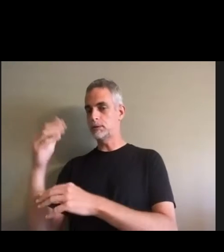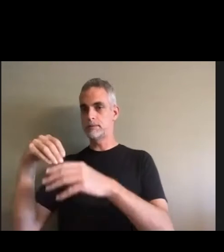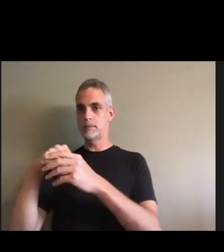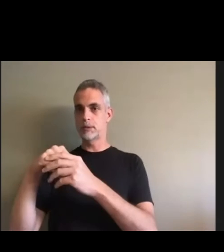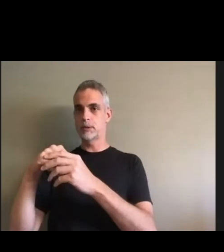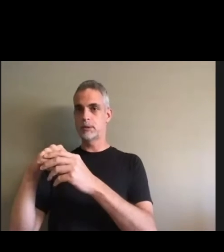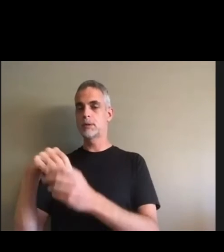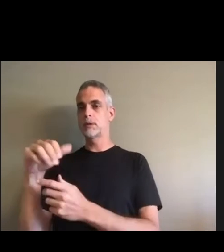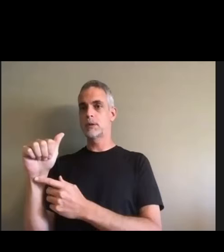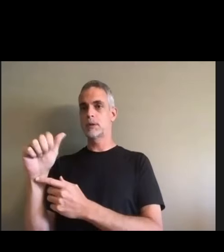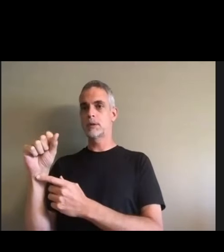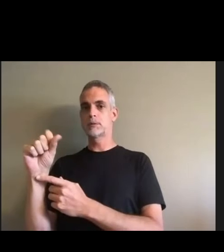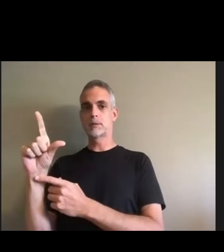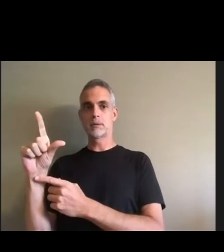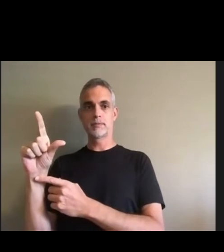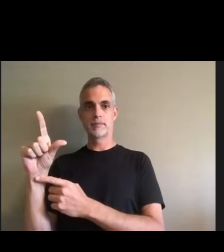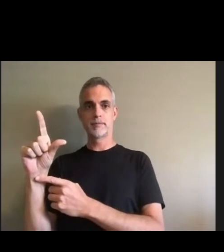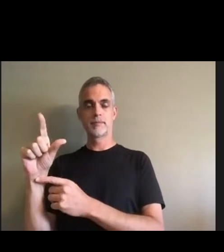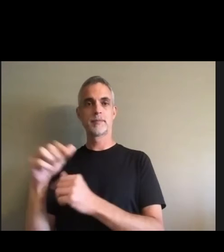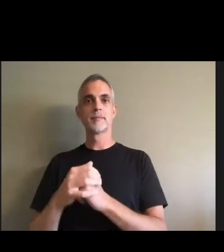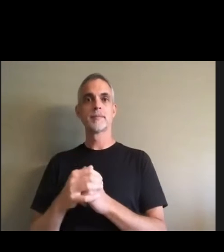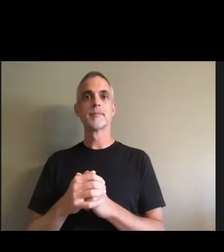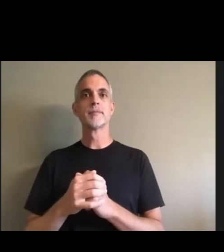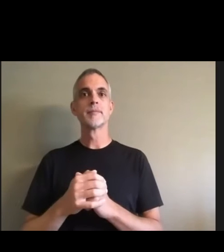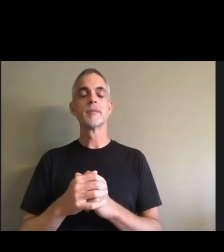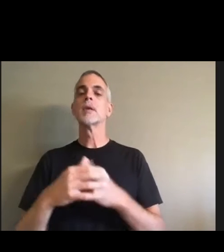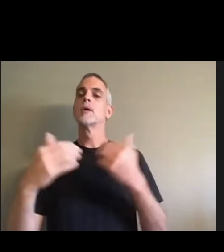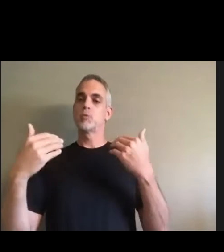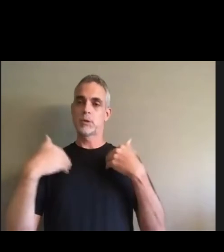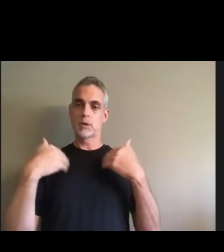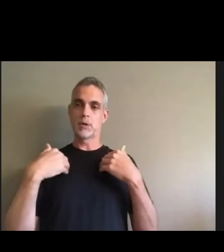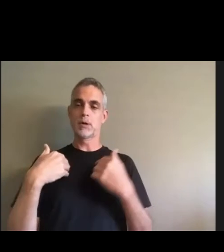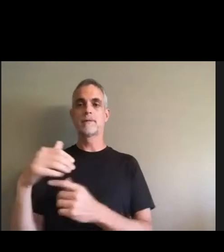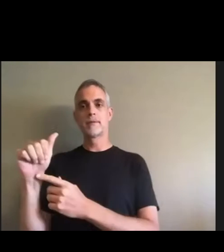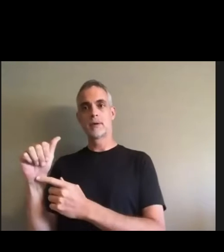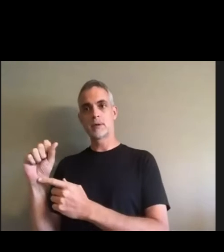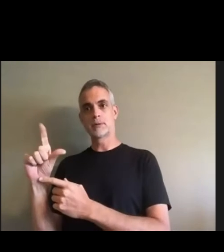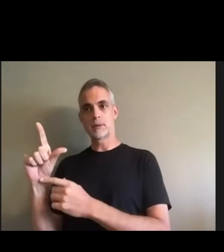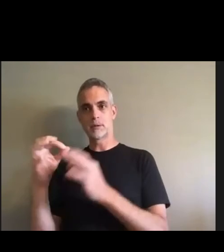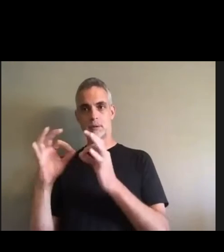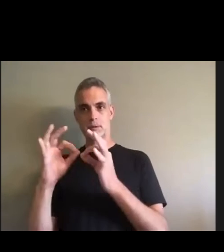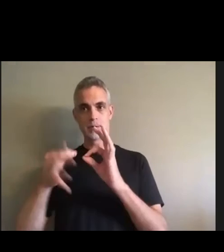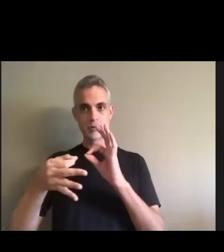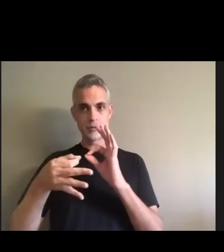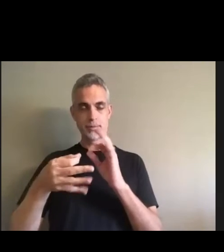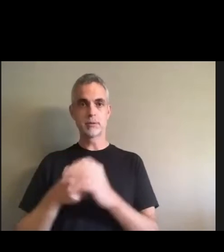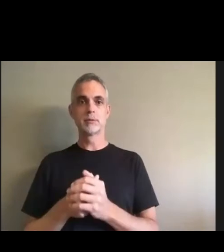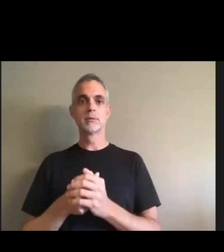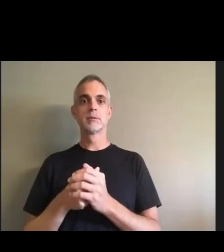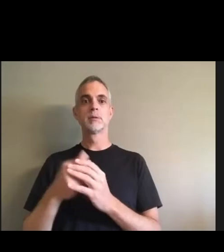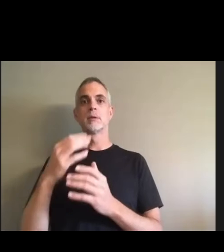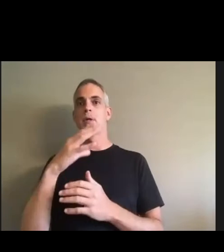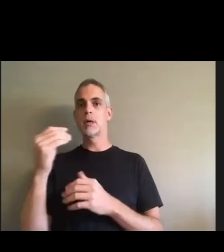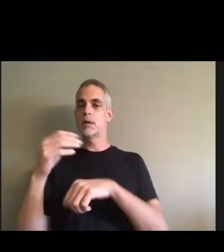This presentation is in American Sign Language, or ASL. We have ASL